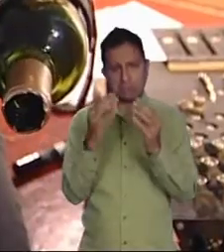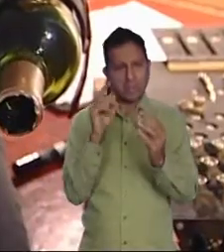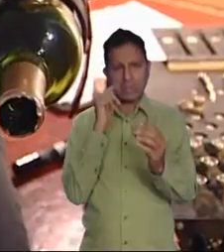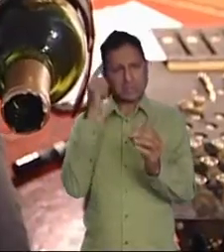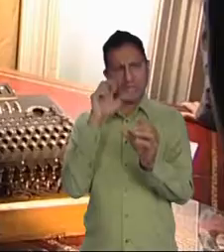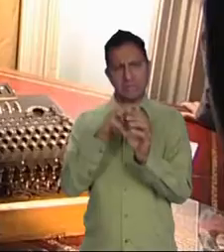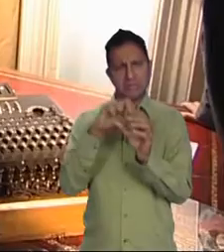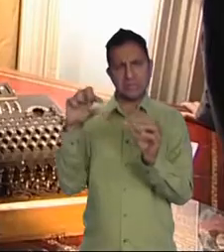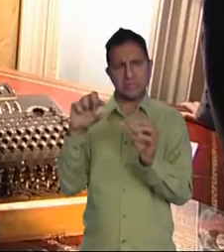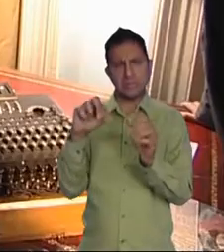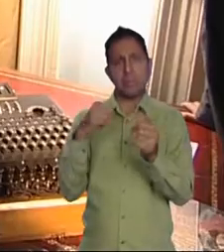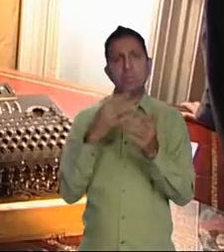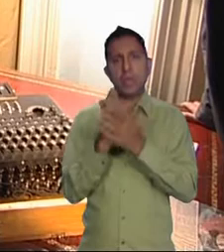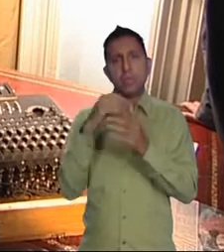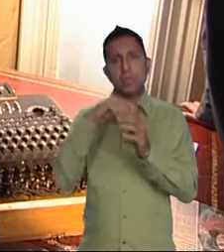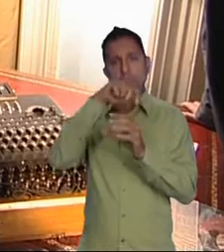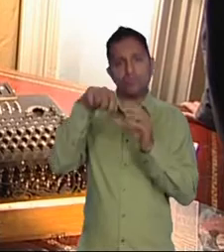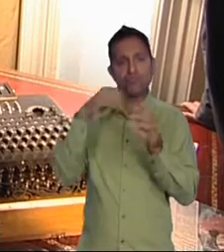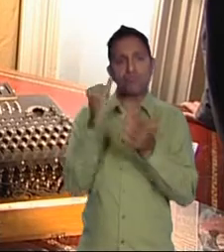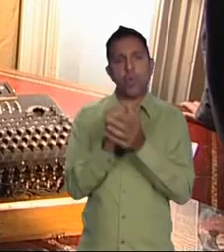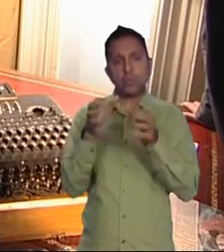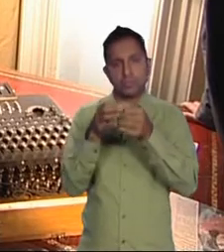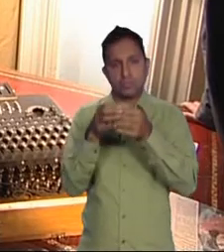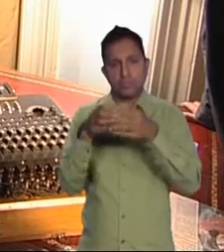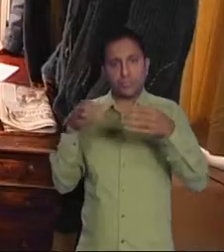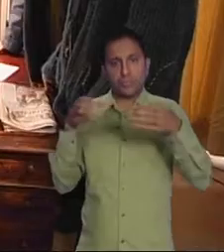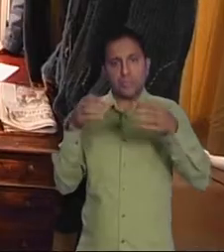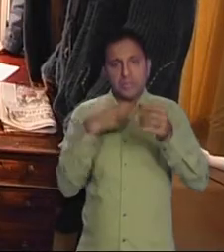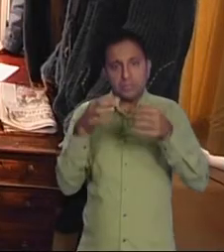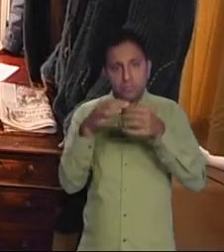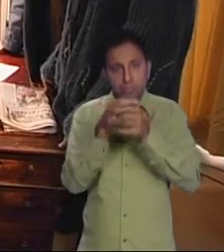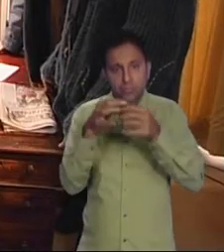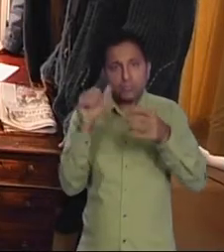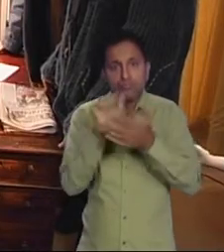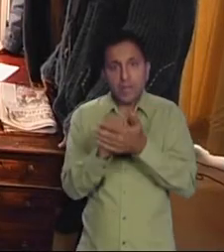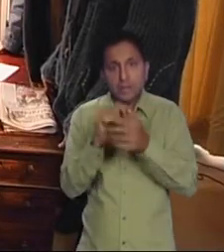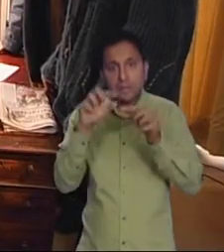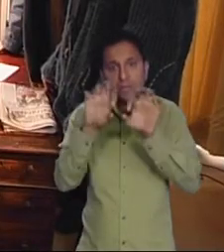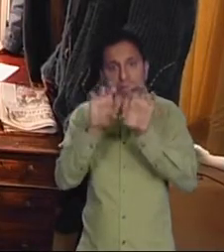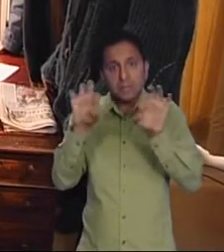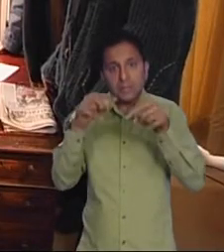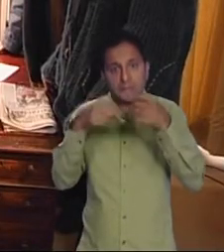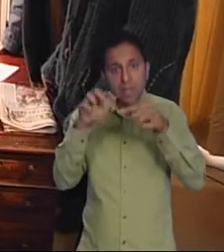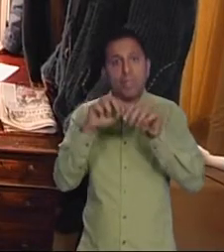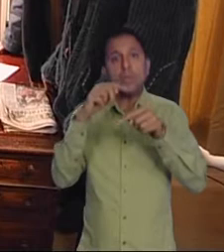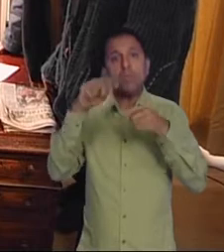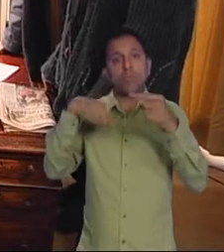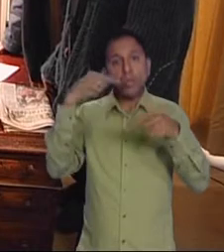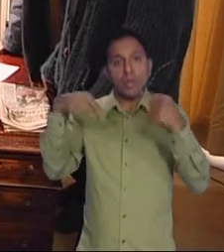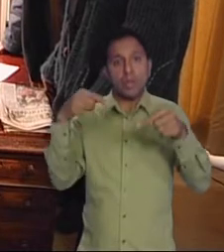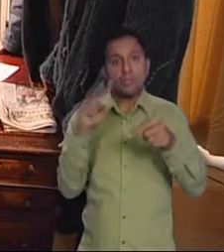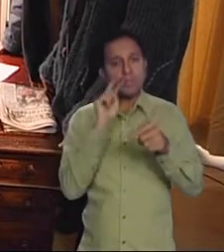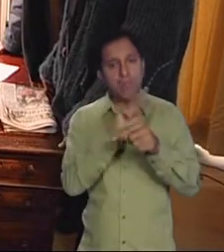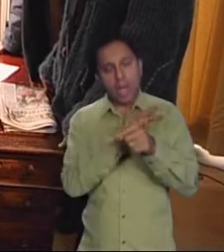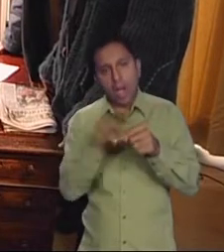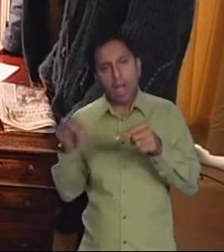sense because I'm winding it around an object of the wrong diameter. So you've got to find an object of the right diameter, wind this round